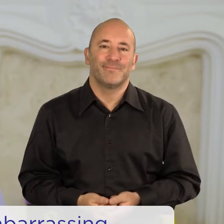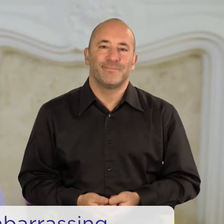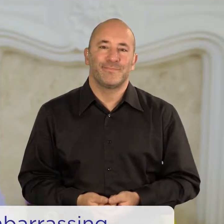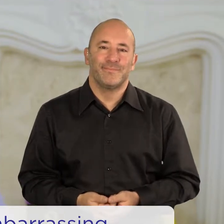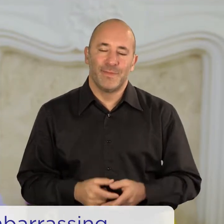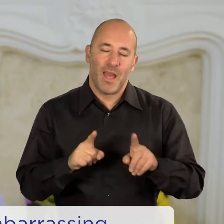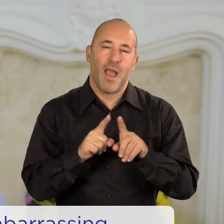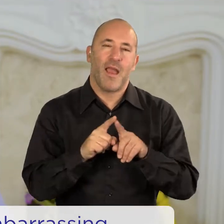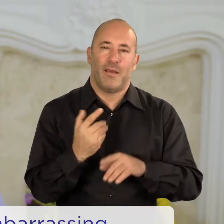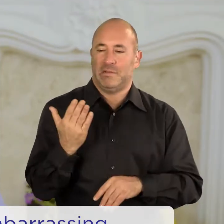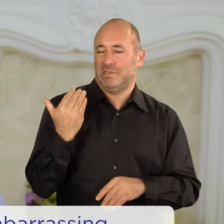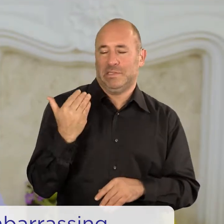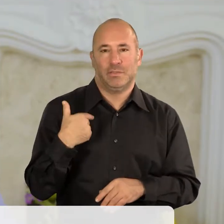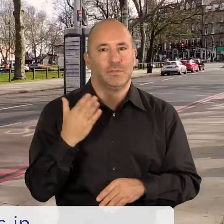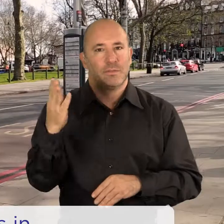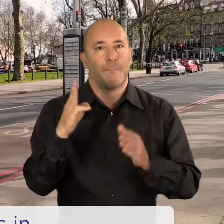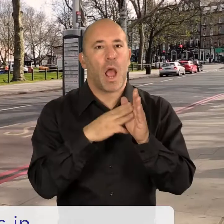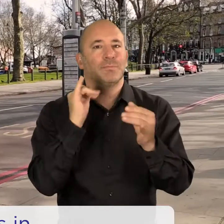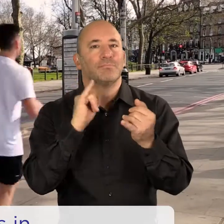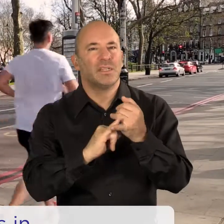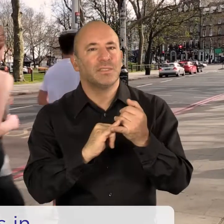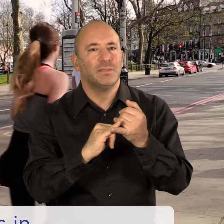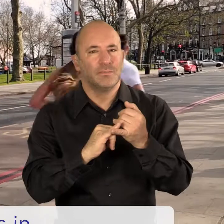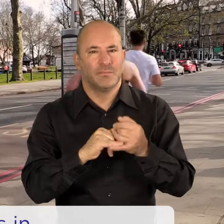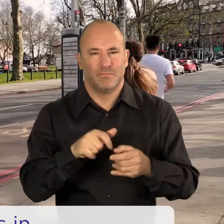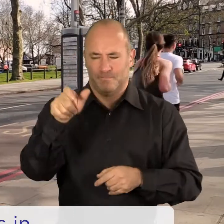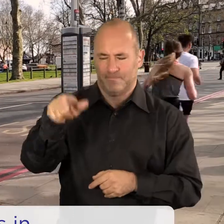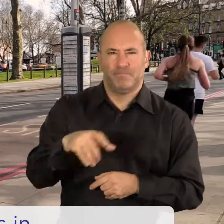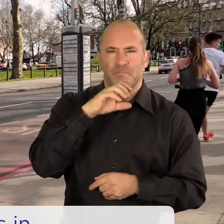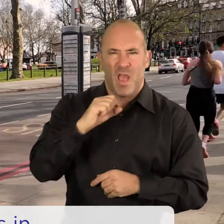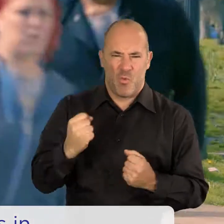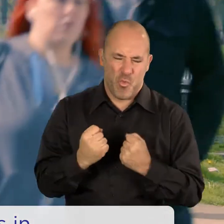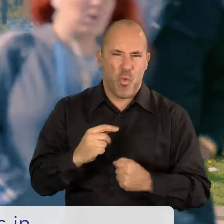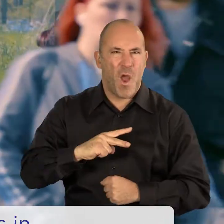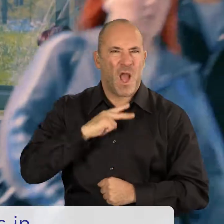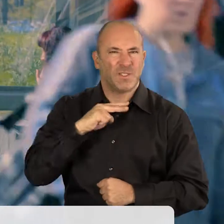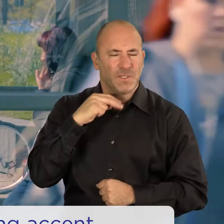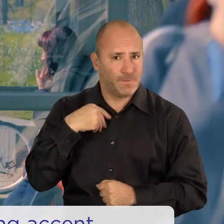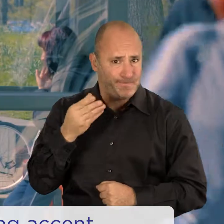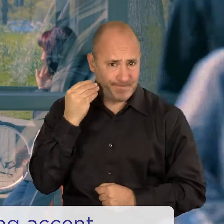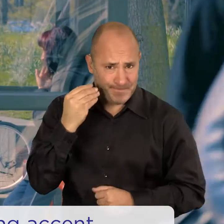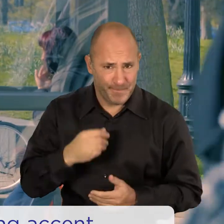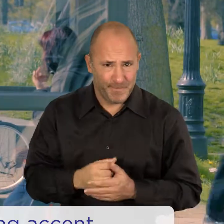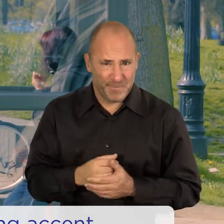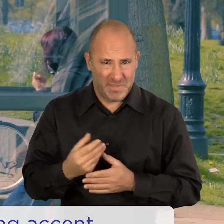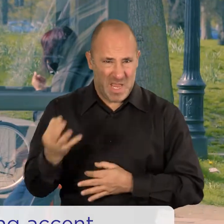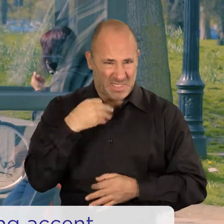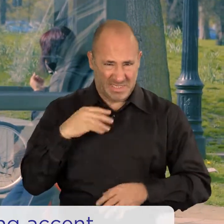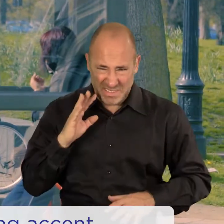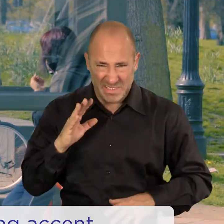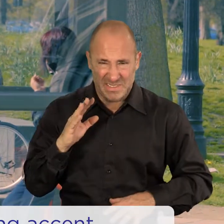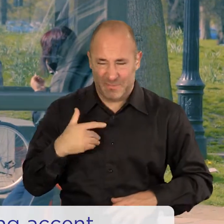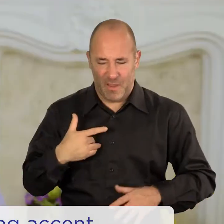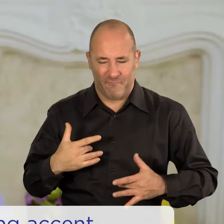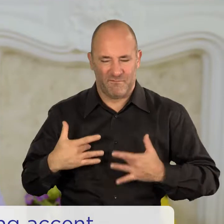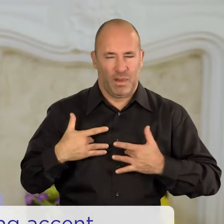an embarrassing or a humorous situation. Not long ago I was in Marks and Spencer's and I couldn't hear, the chap had a very strong accent. I couldn't